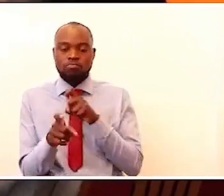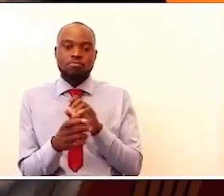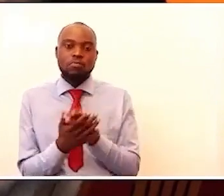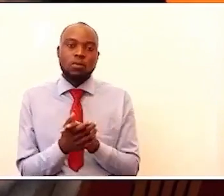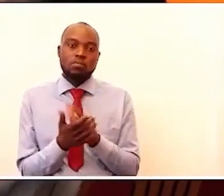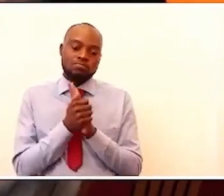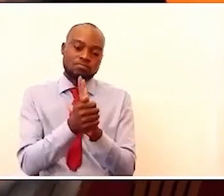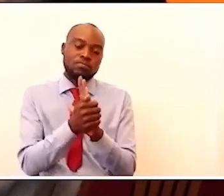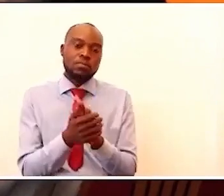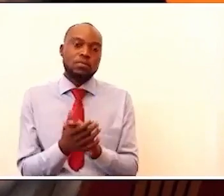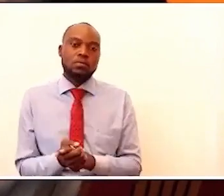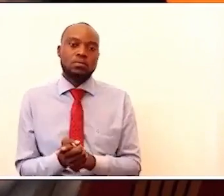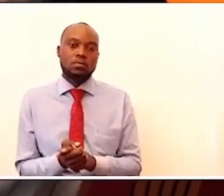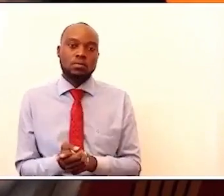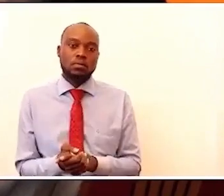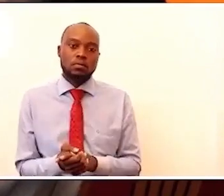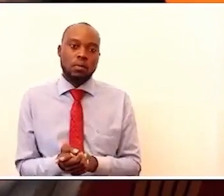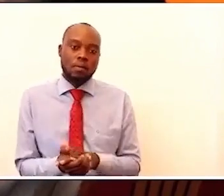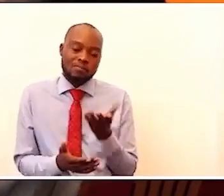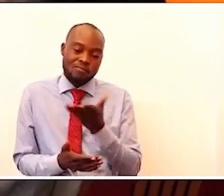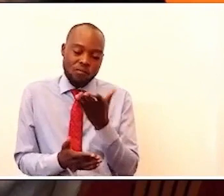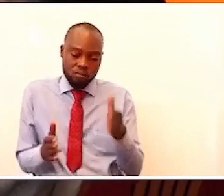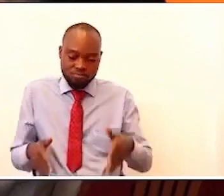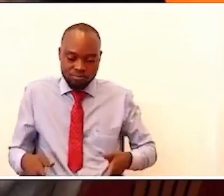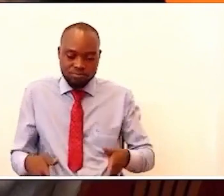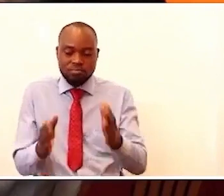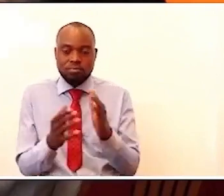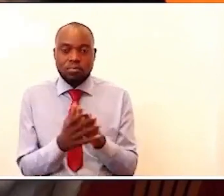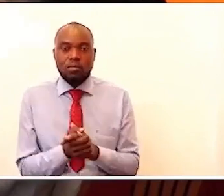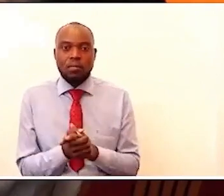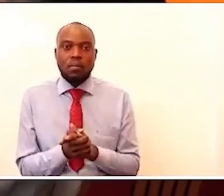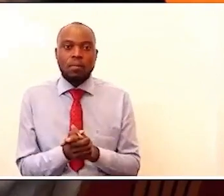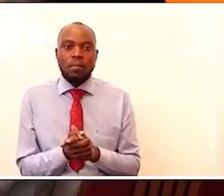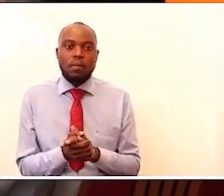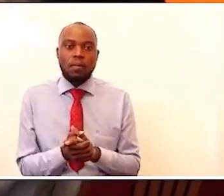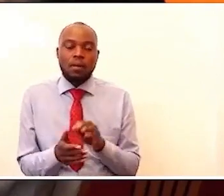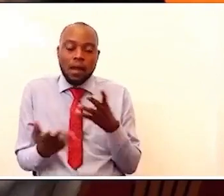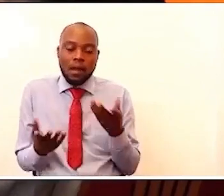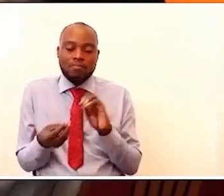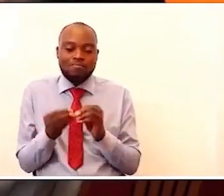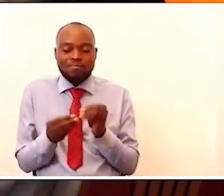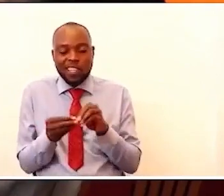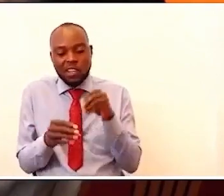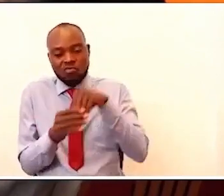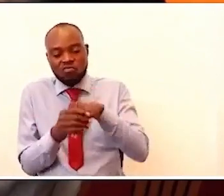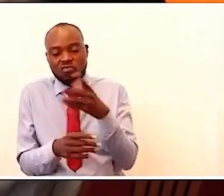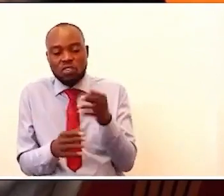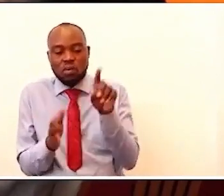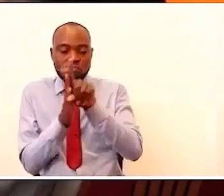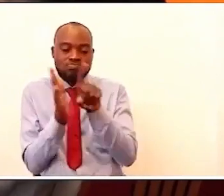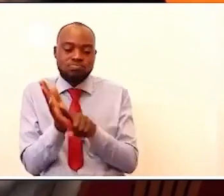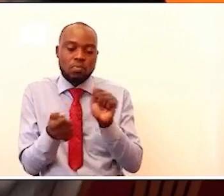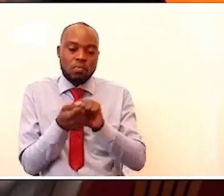us, they somehow have a way to, in a backdoor way or whatever, to influence policy making